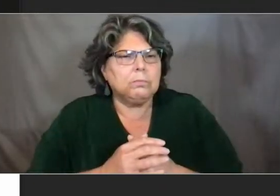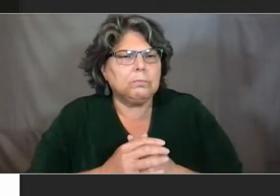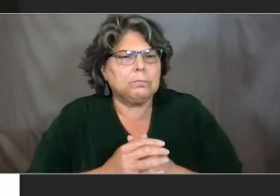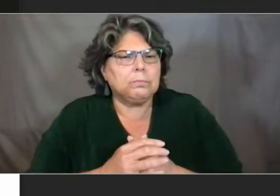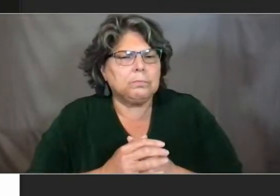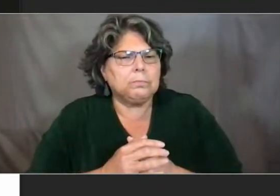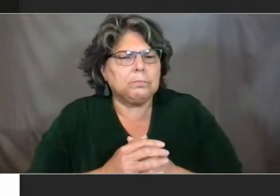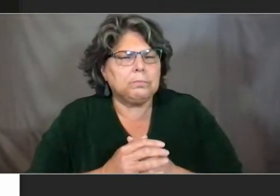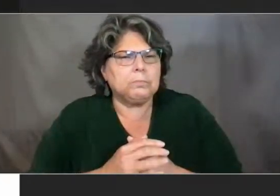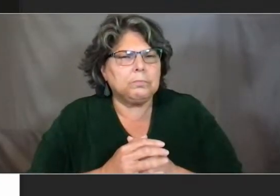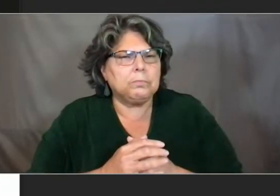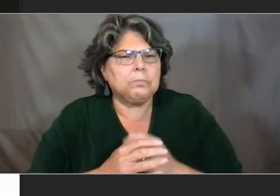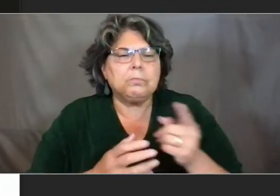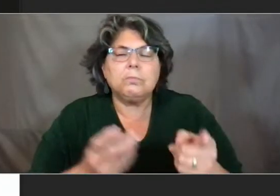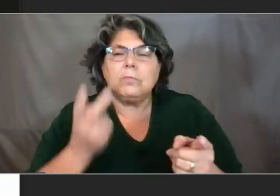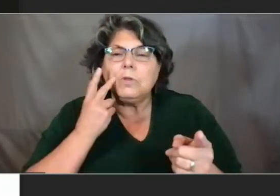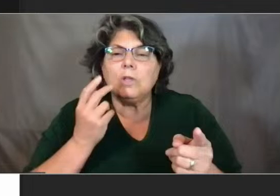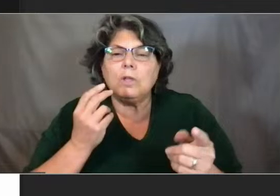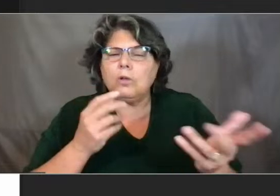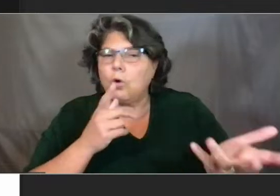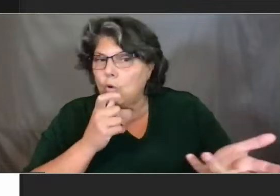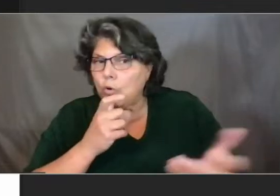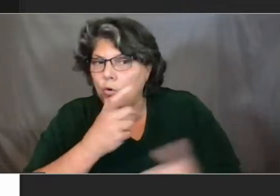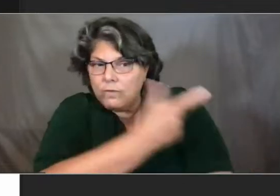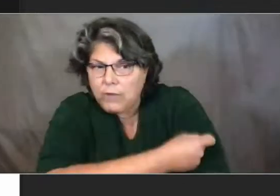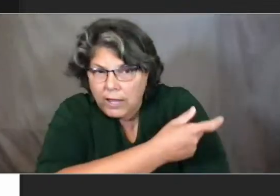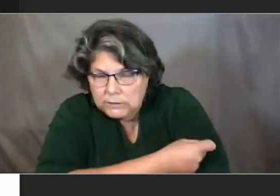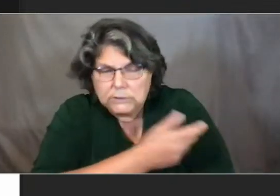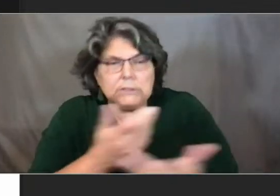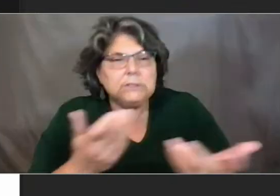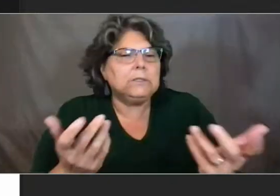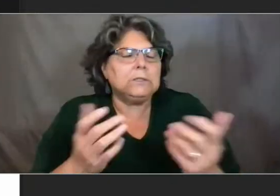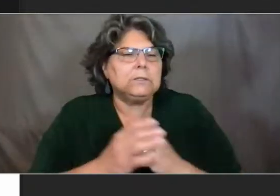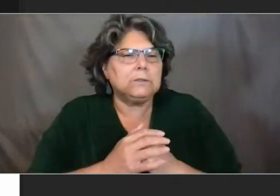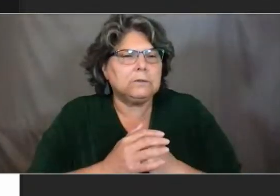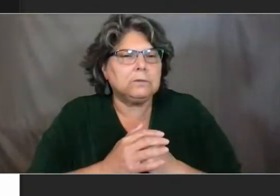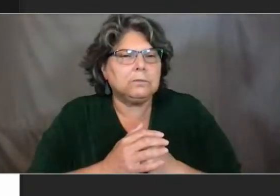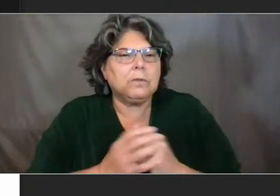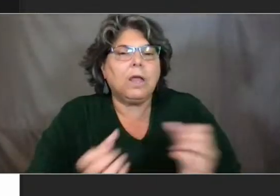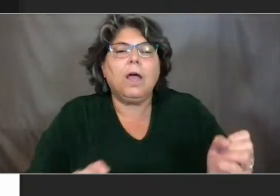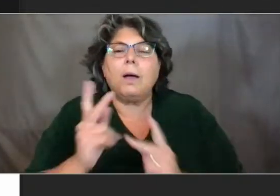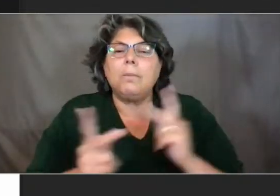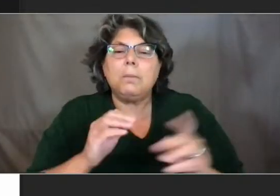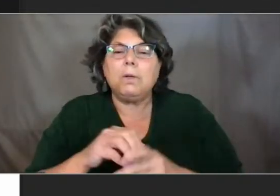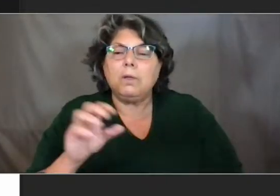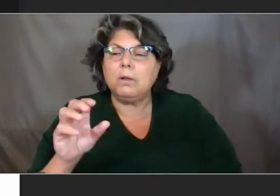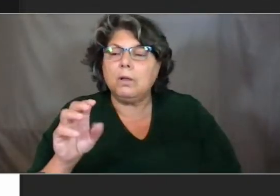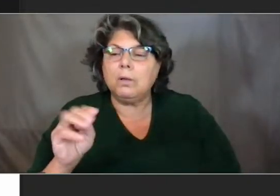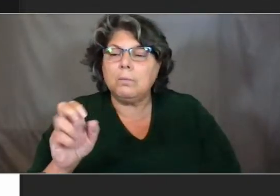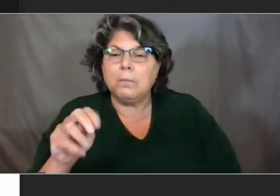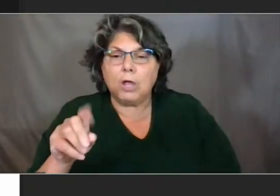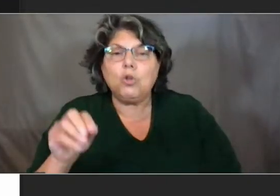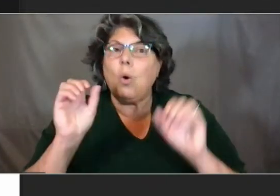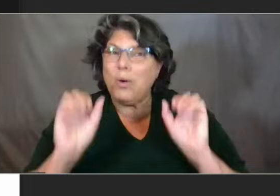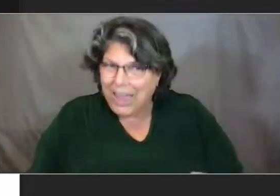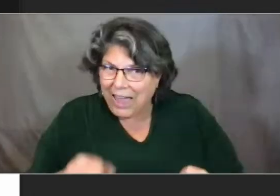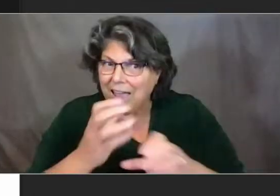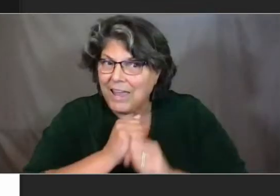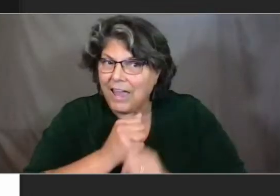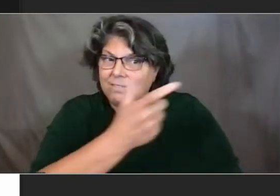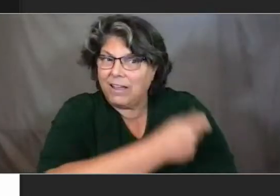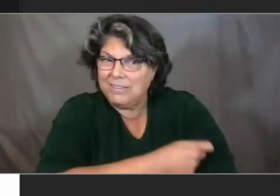Looking at vaccination information, this is the eligible population on the left-hand side.